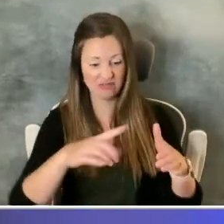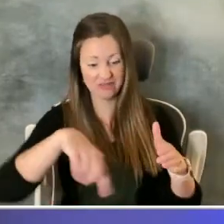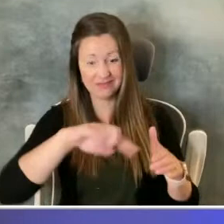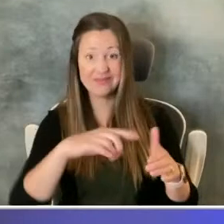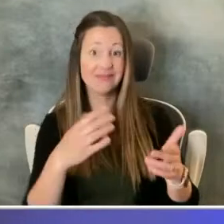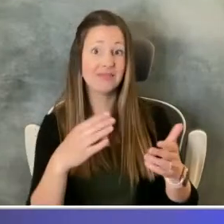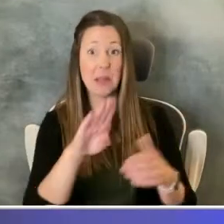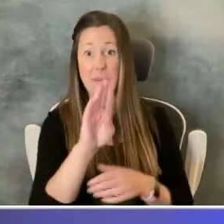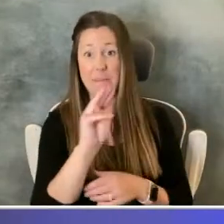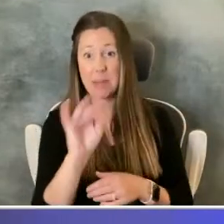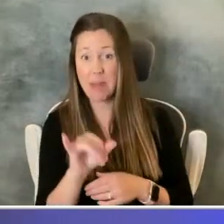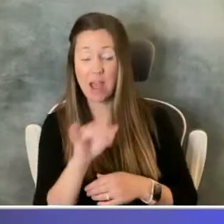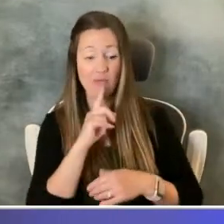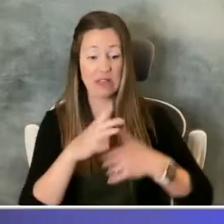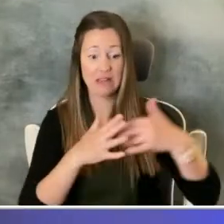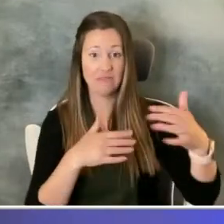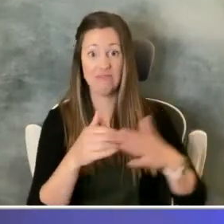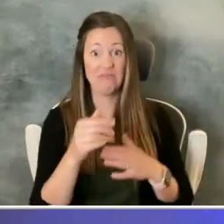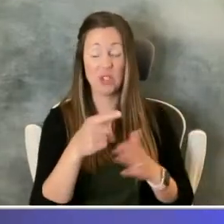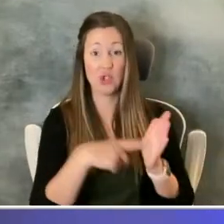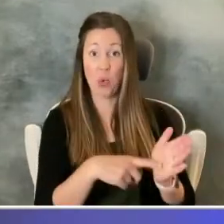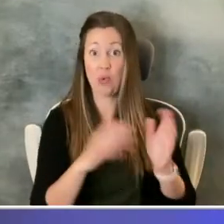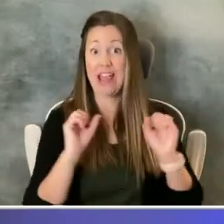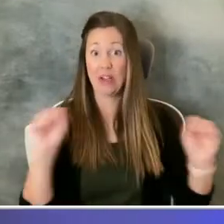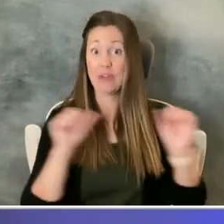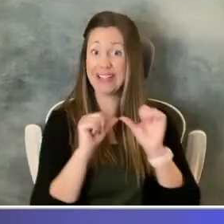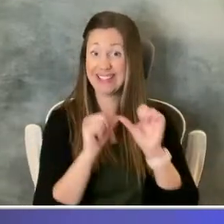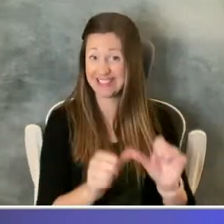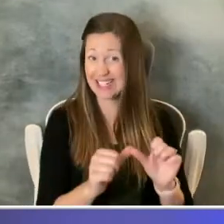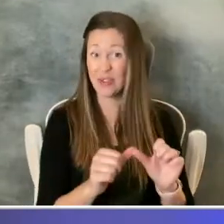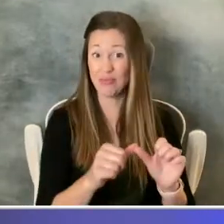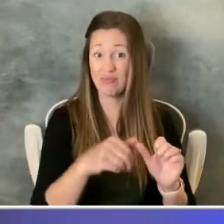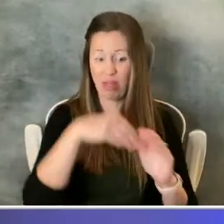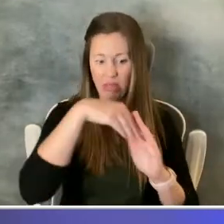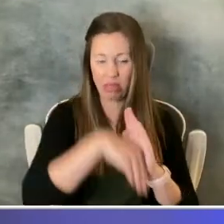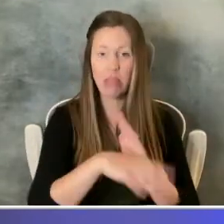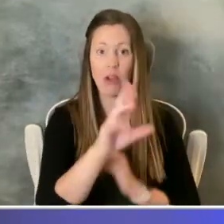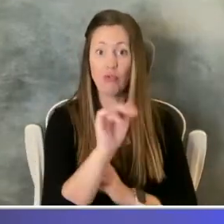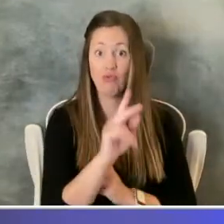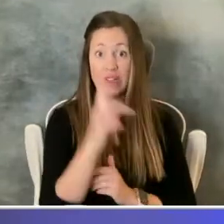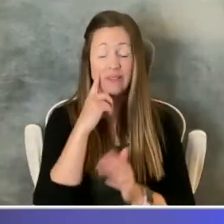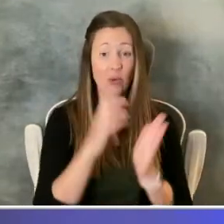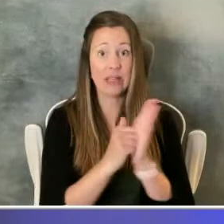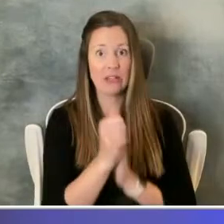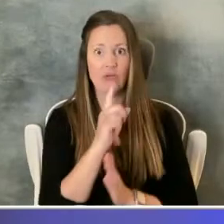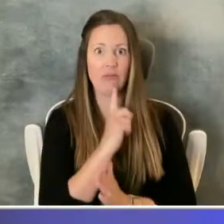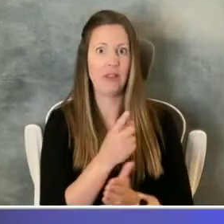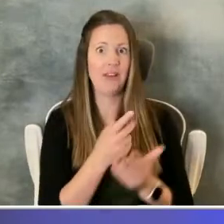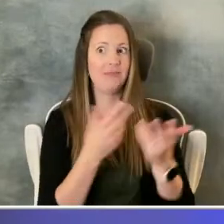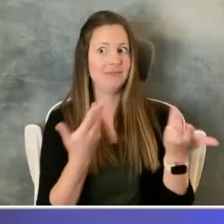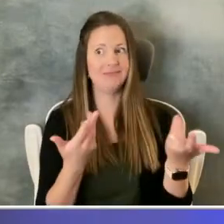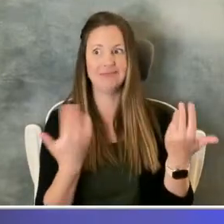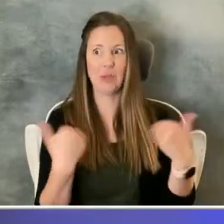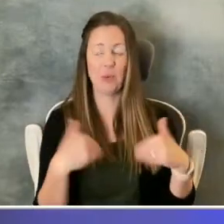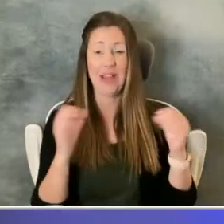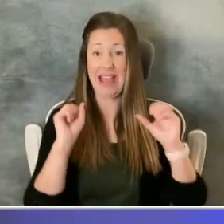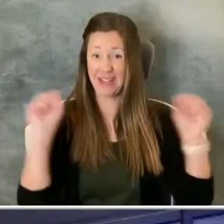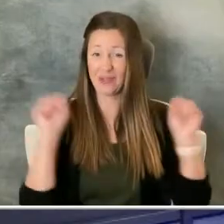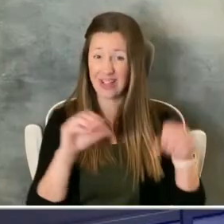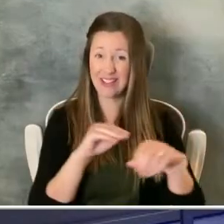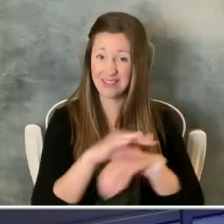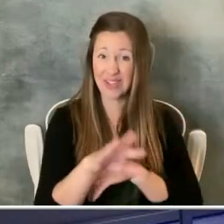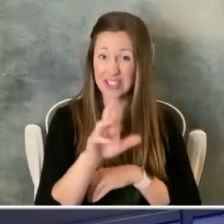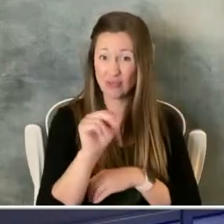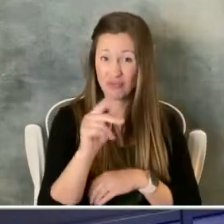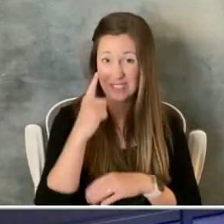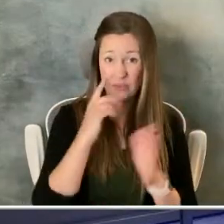that exercise continued to lower their risk of cancer. So I think there's something really there about exercise lowering the risk of cancer. So that's